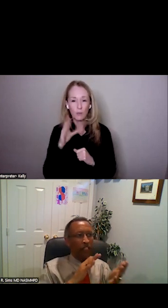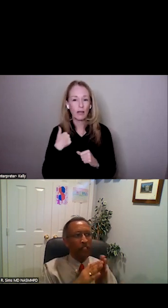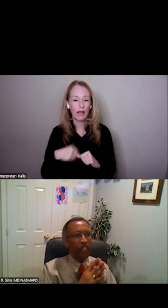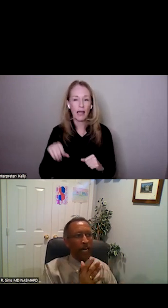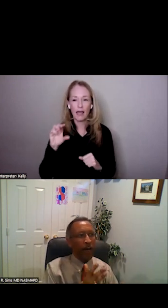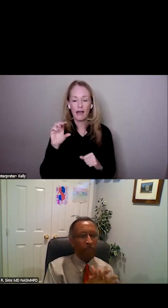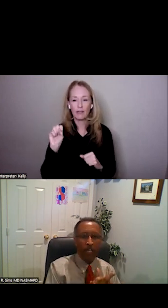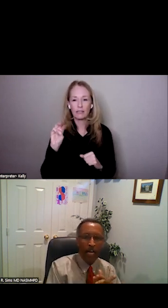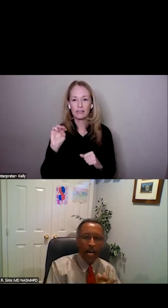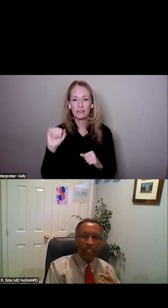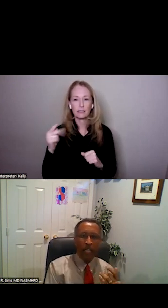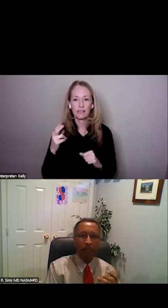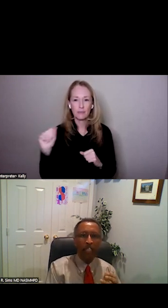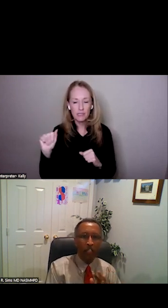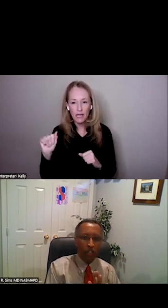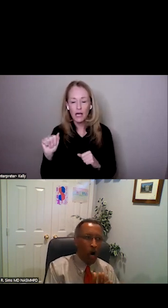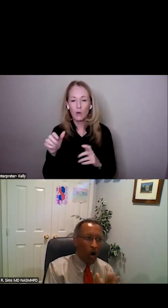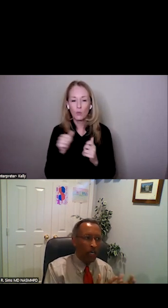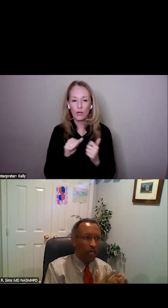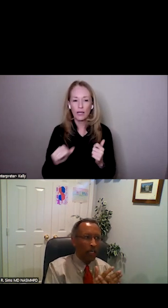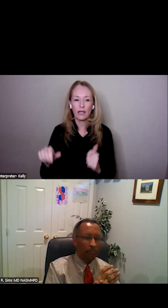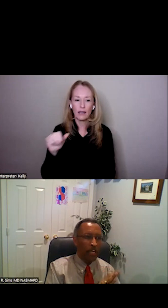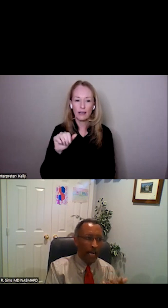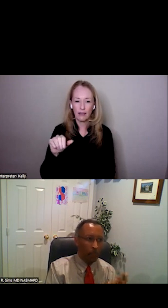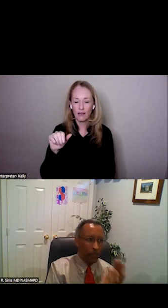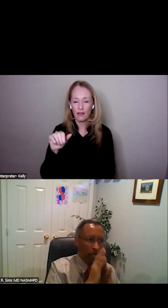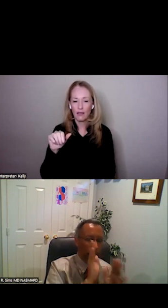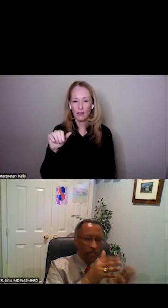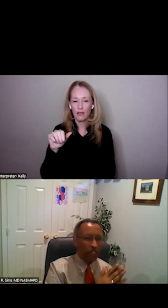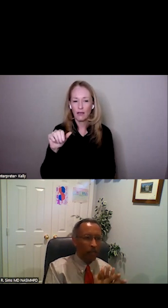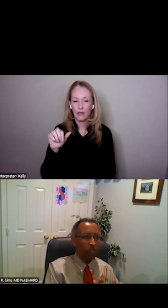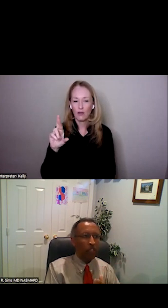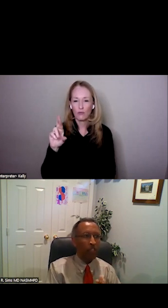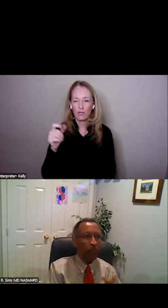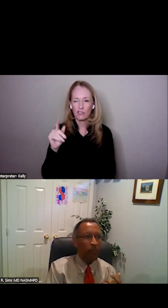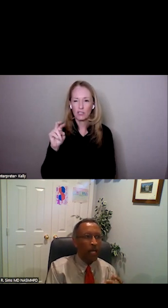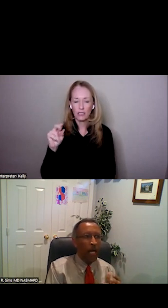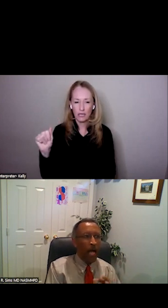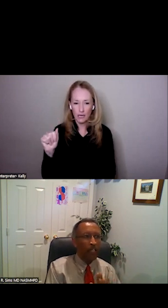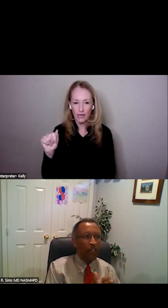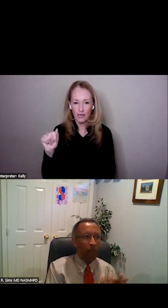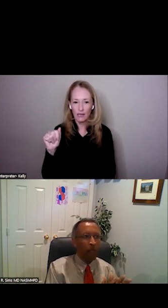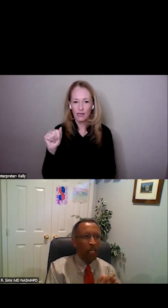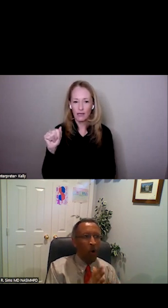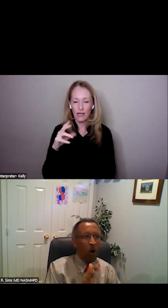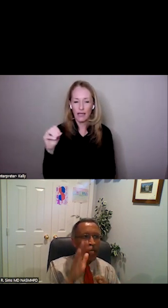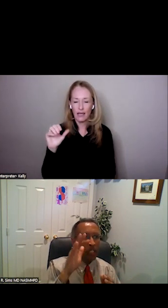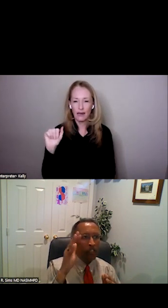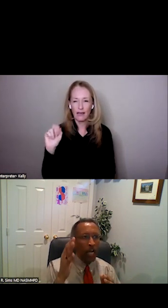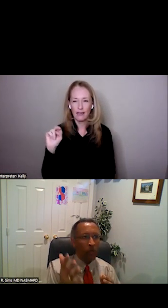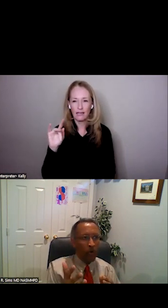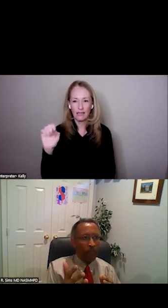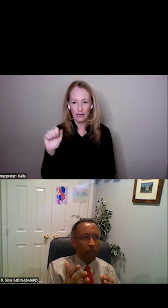with Dr. Anita Everett and Dr. Belina Shaw of SAMHSA, excuse me. And that will be